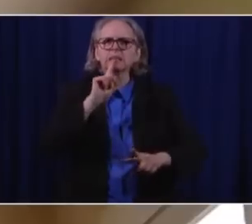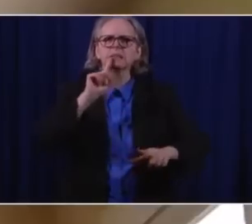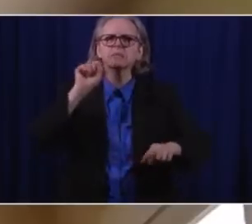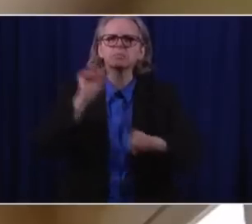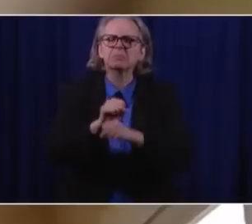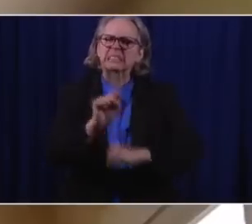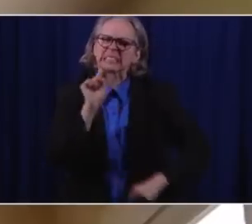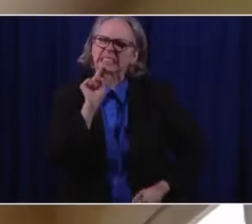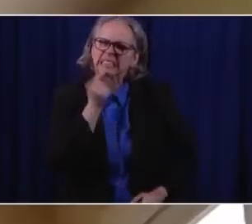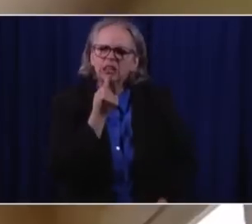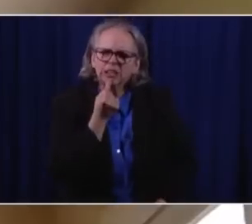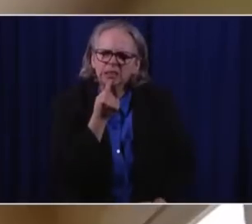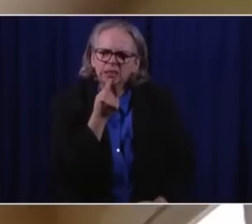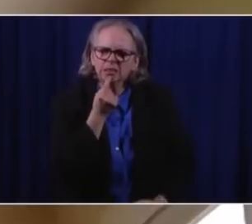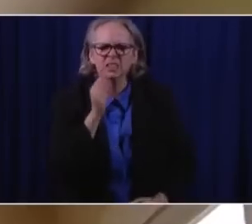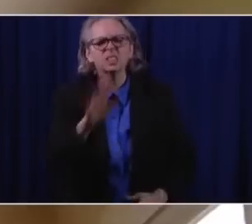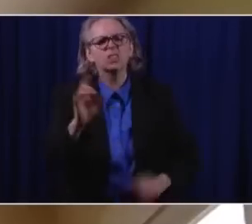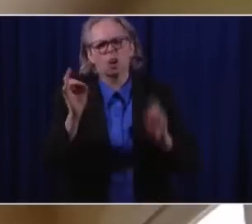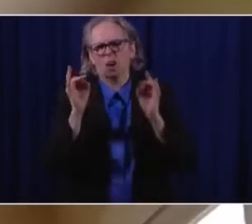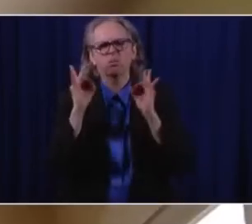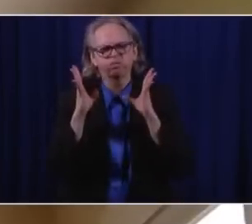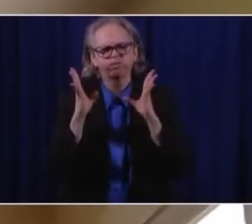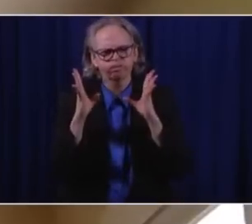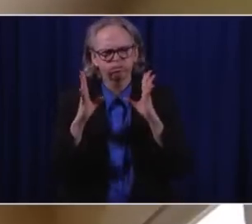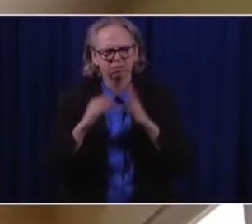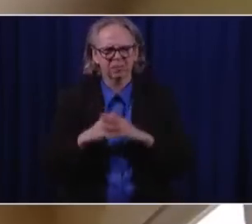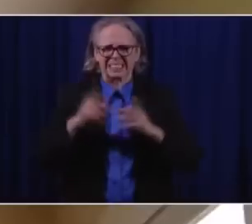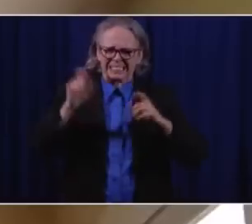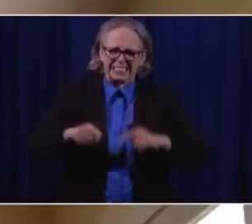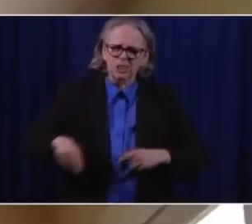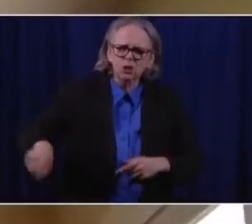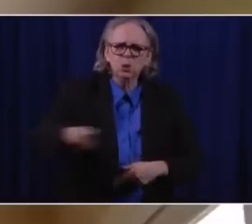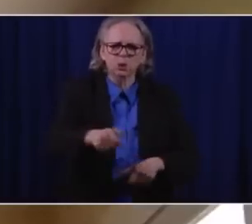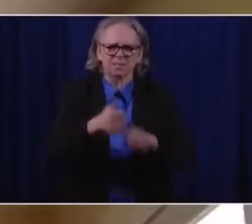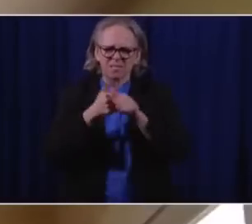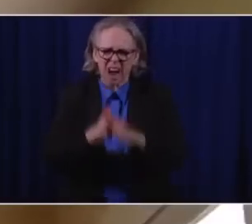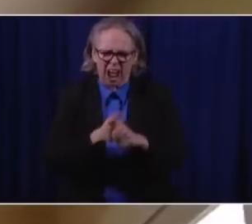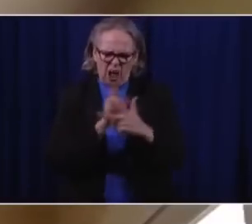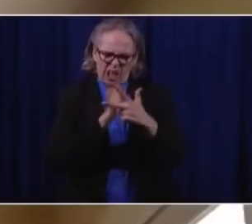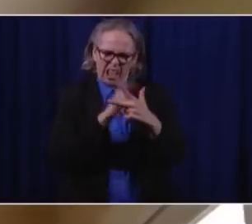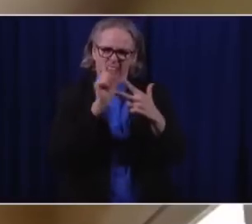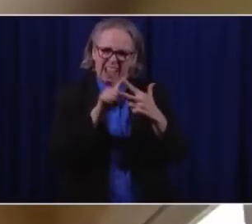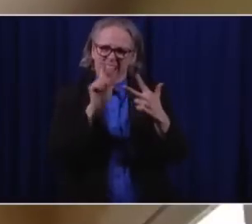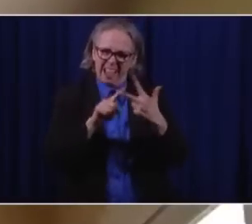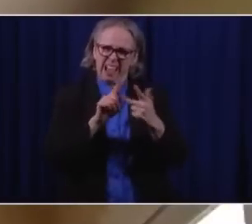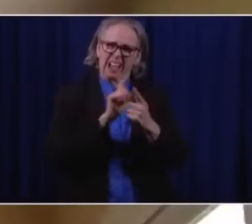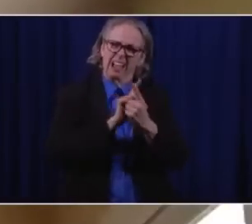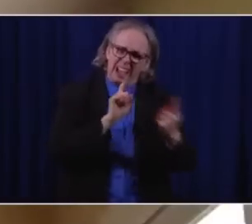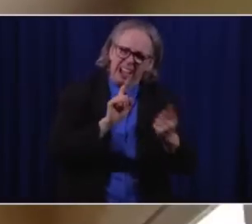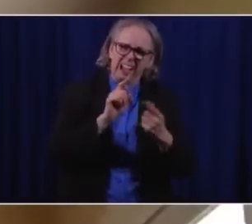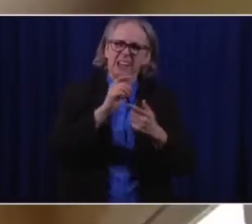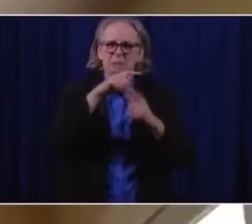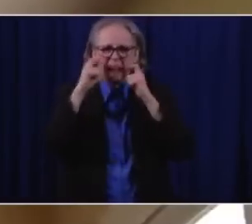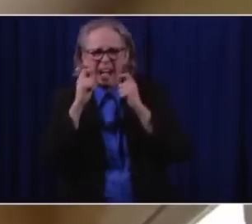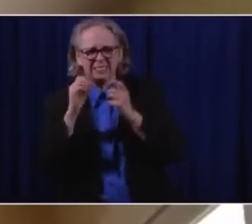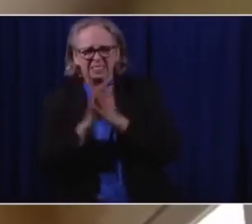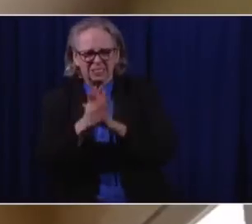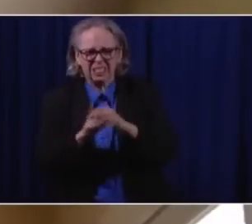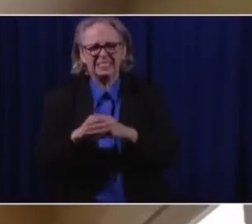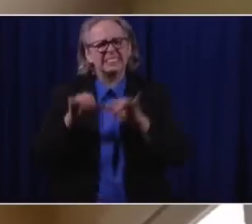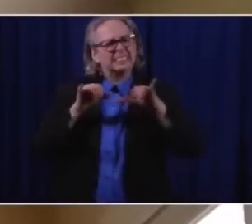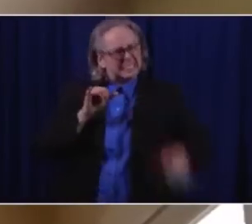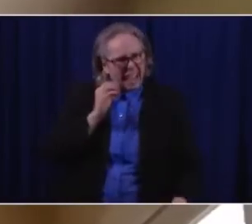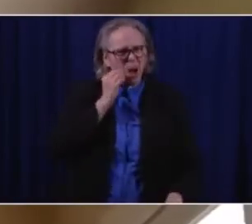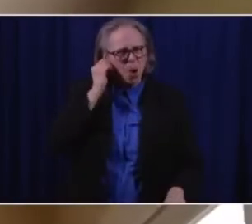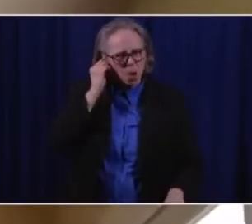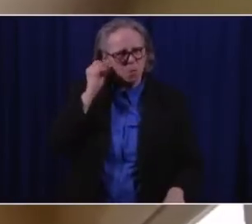collectively to follow these guidelines, mask, distance, and when we don't need to go out, we don't go out.